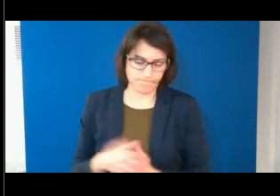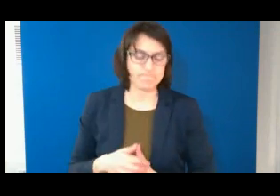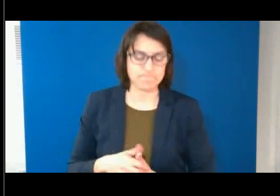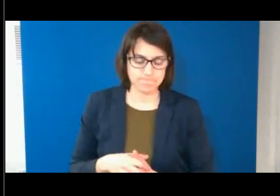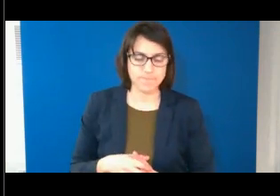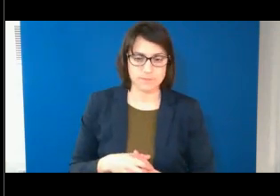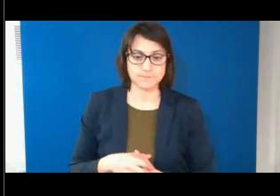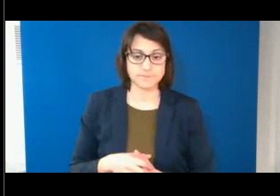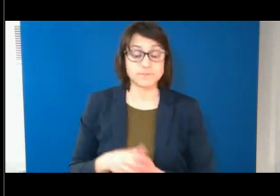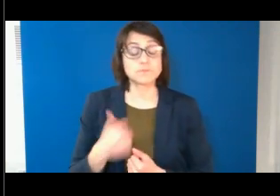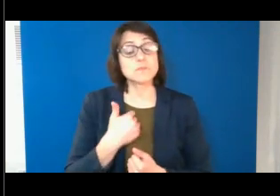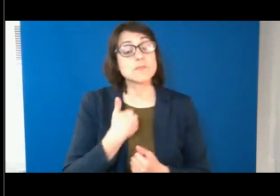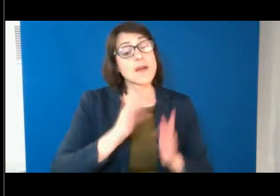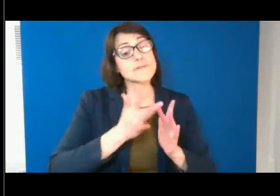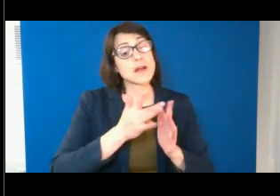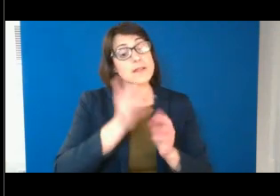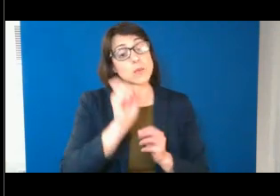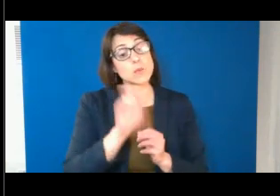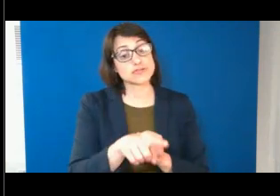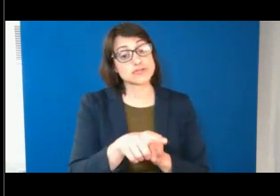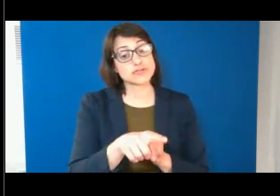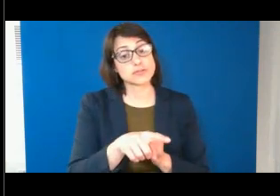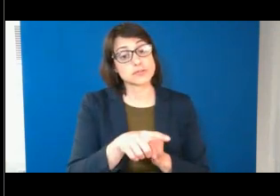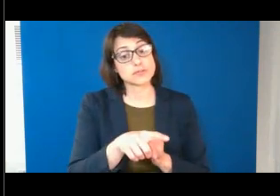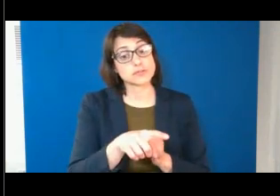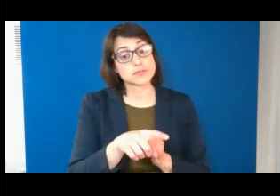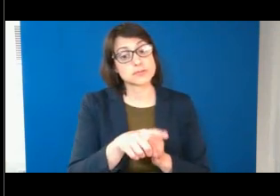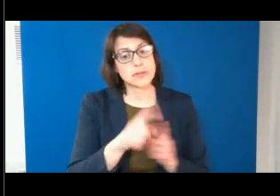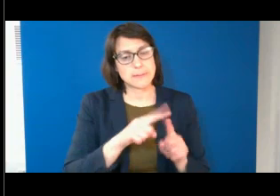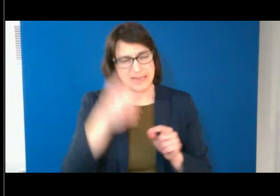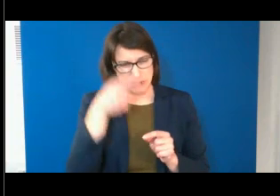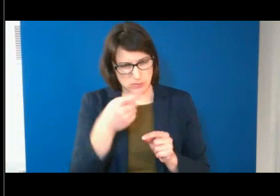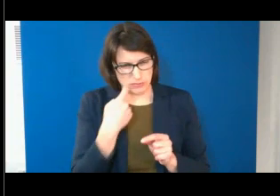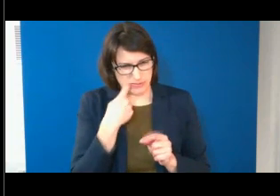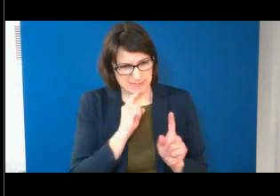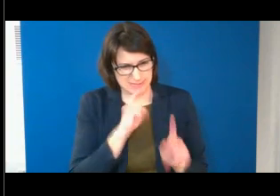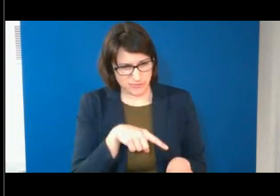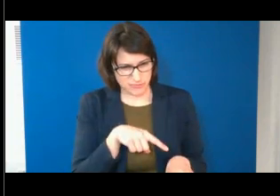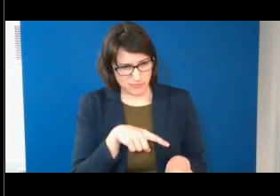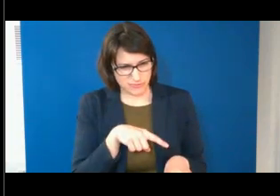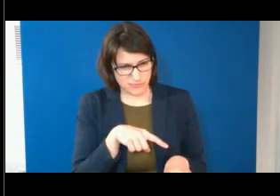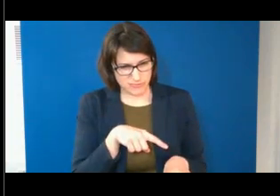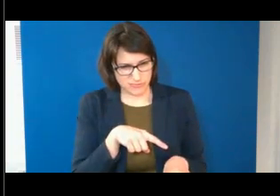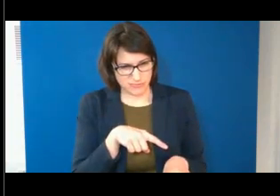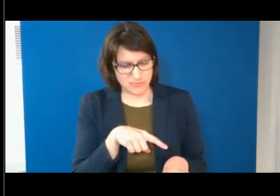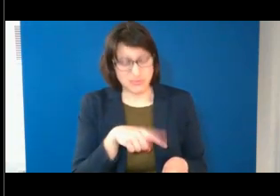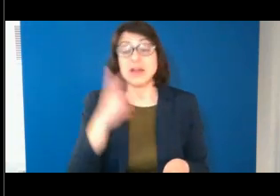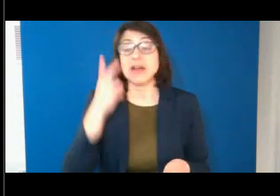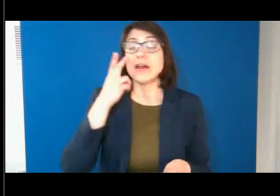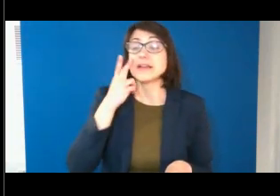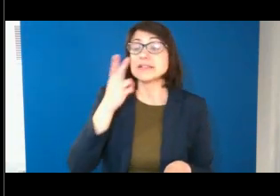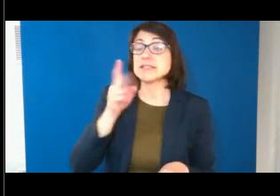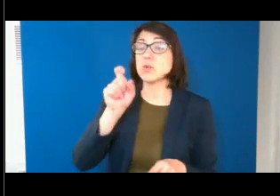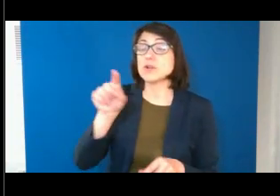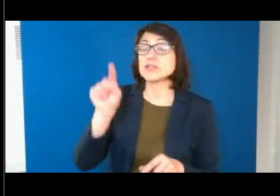We had an online question, but I believe you just answered it, Nathaniel. Okay, there's a question back there, I think, as well.